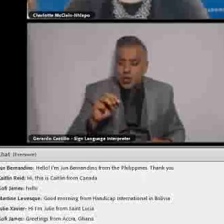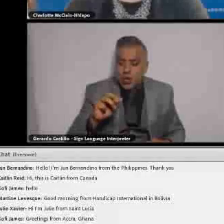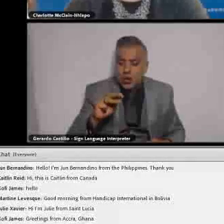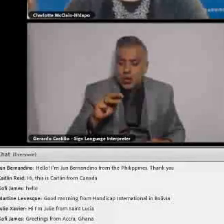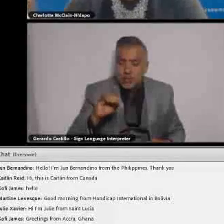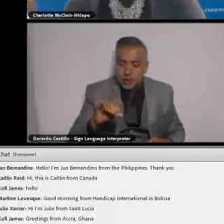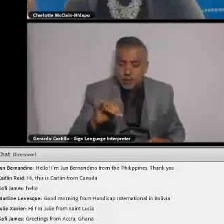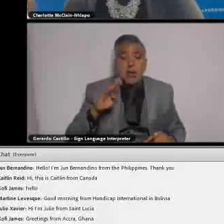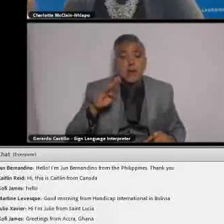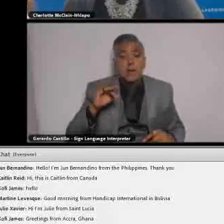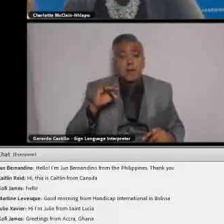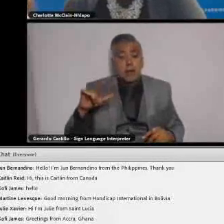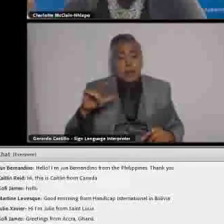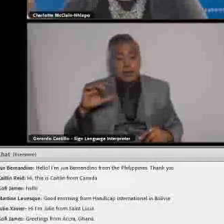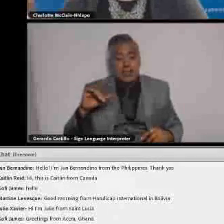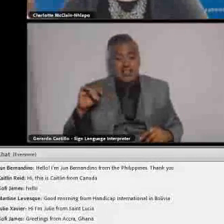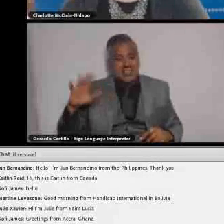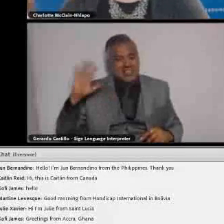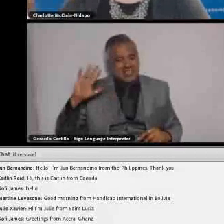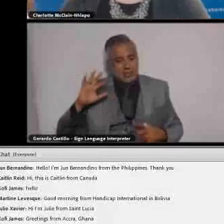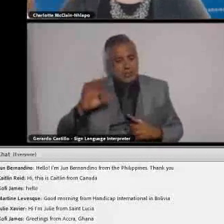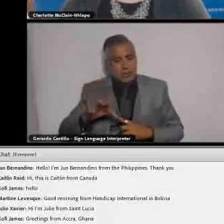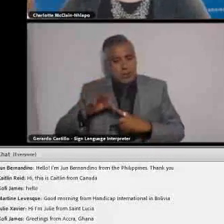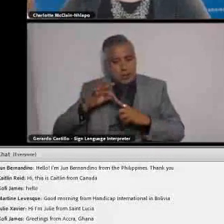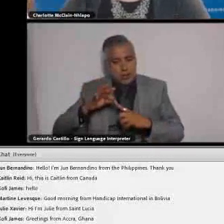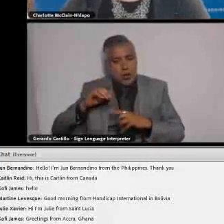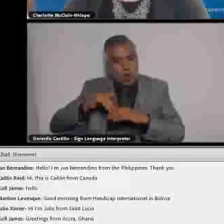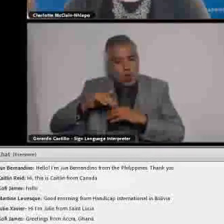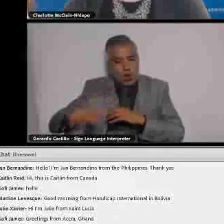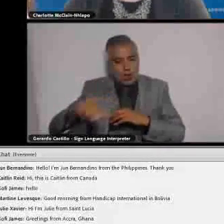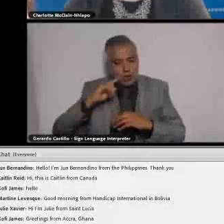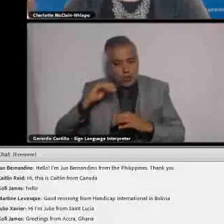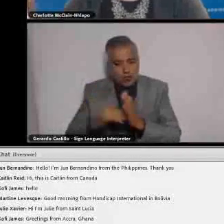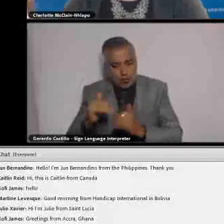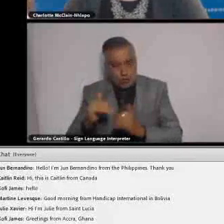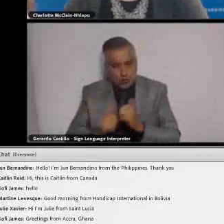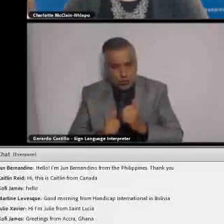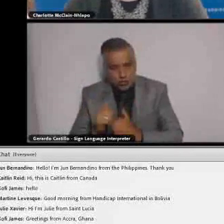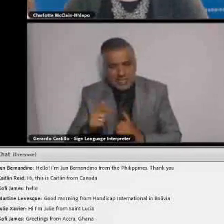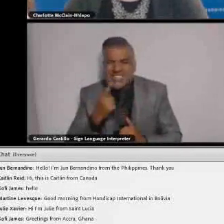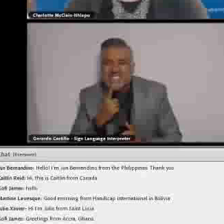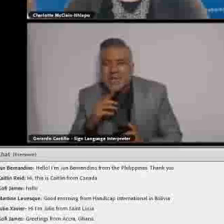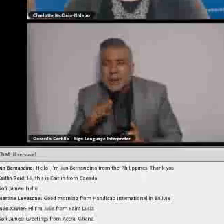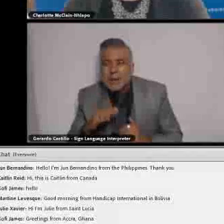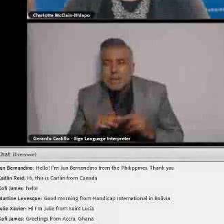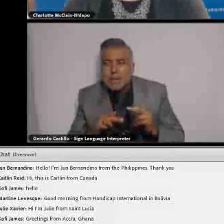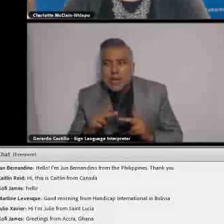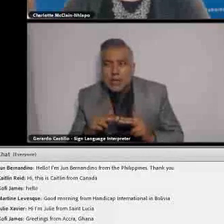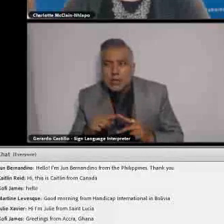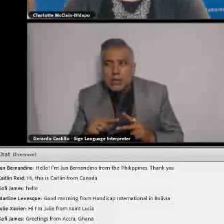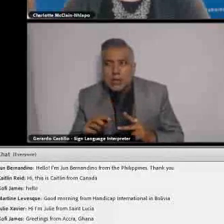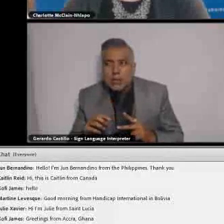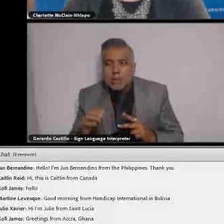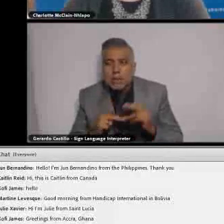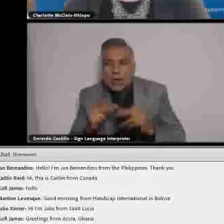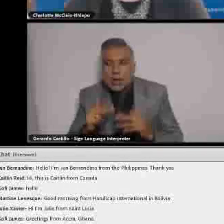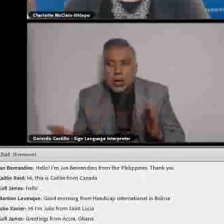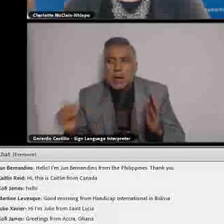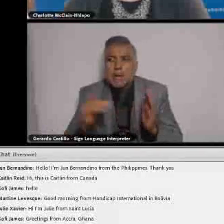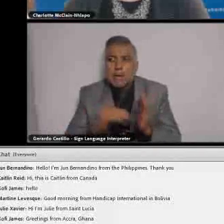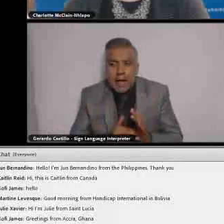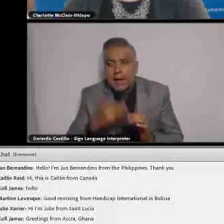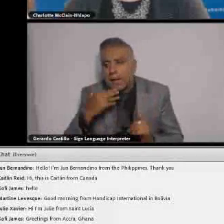special envoy for the reconstruction, coined this phrase, "Build Back Better." And I think that